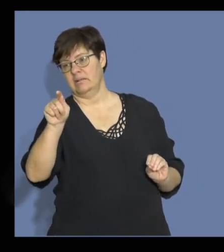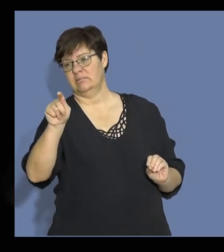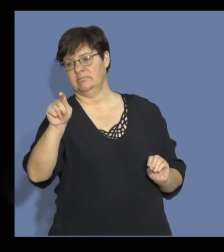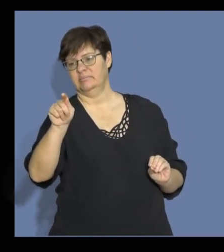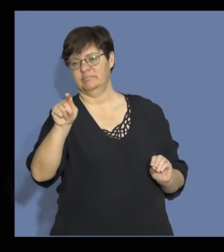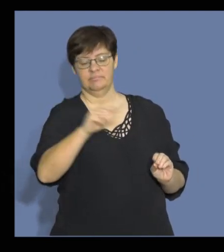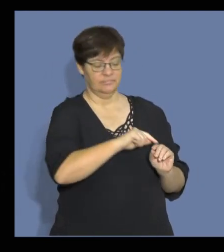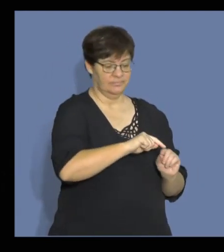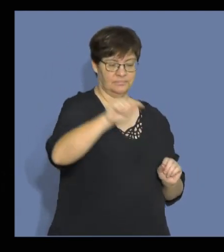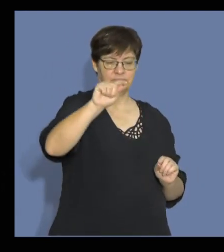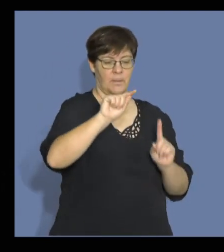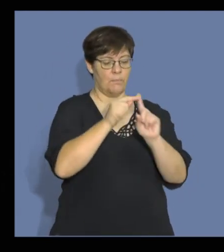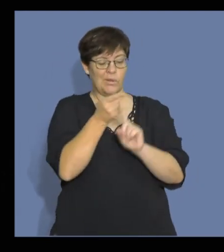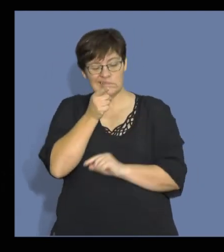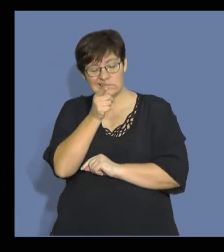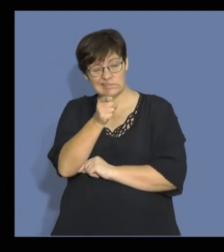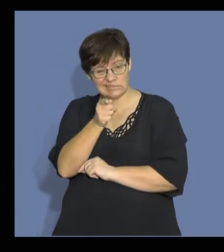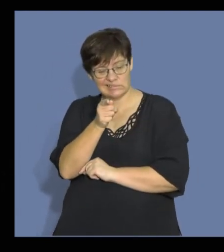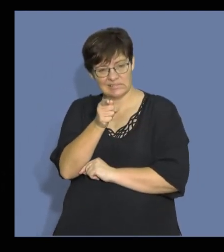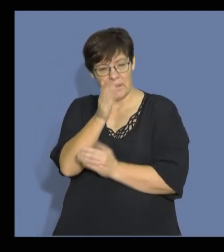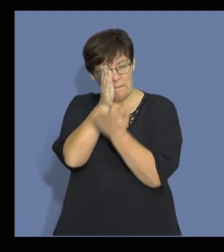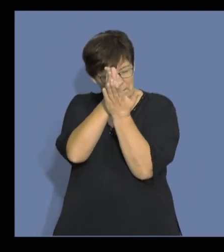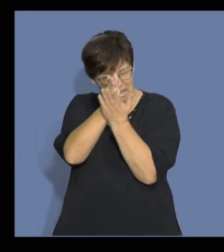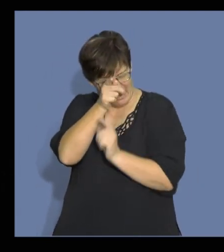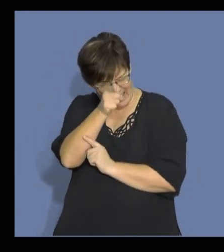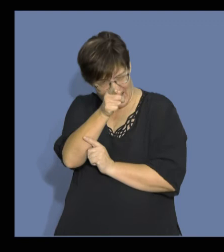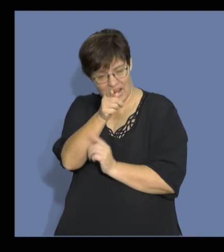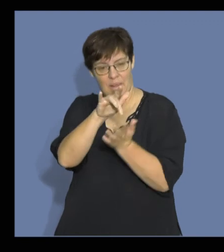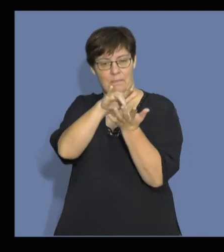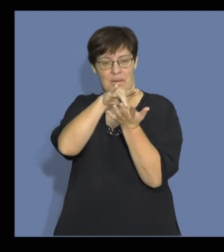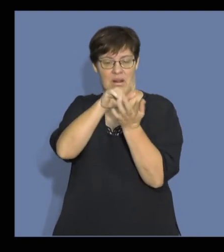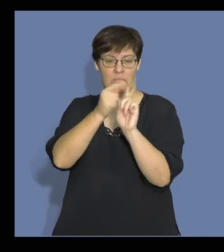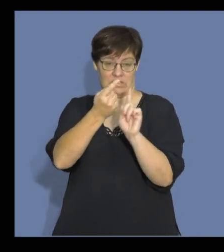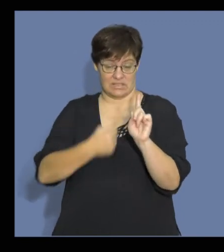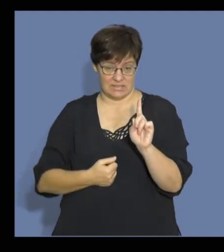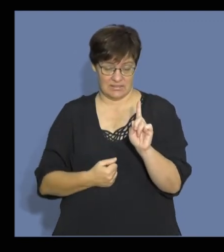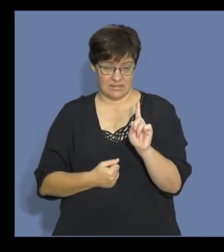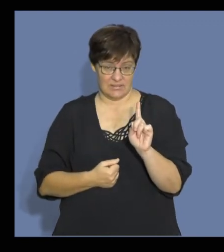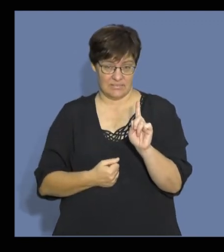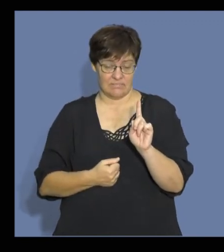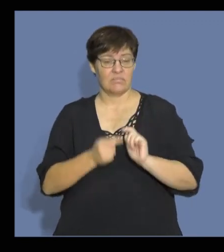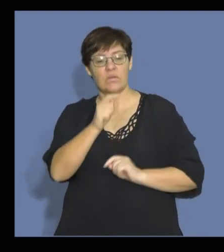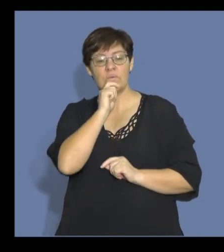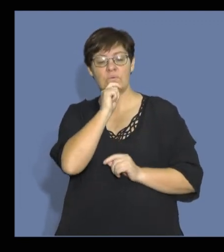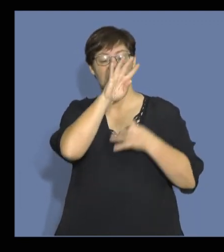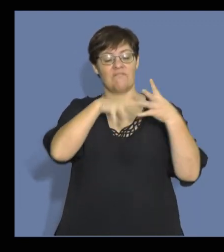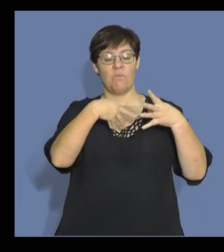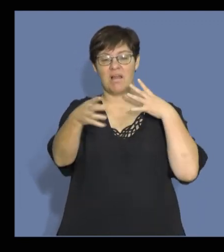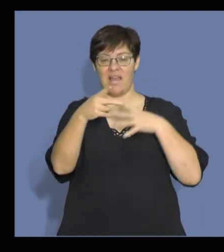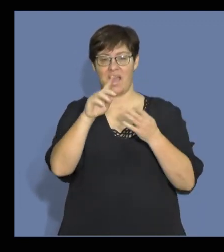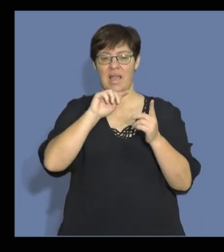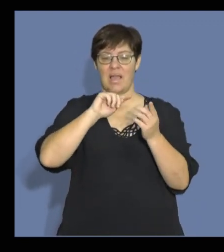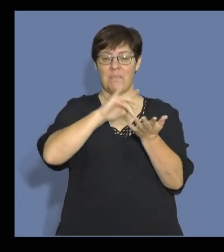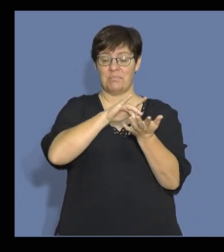drawn my point there, right in the middle. That's the midpoint, and we're going to be using the midpoint formula to find